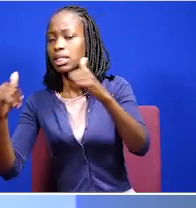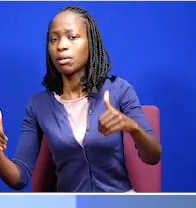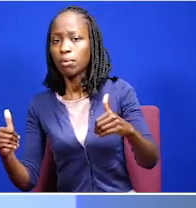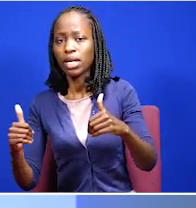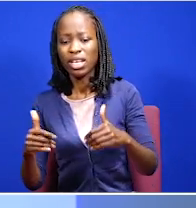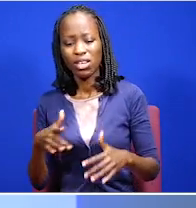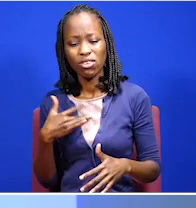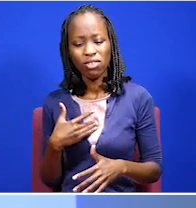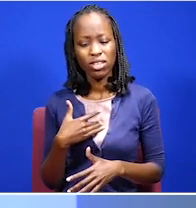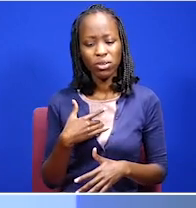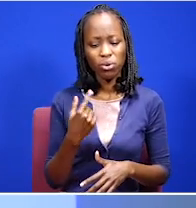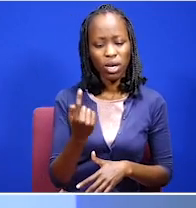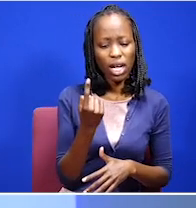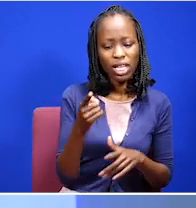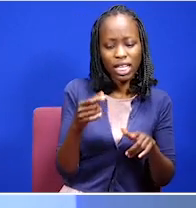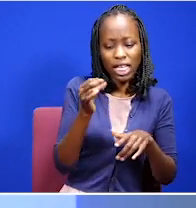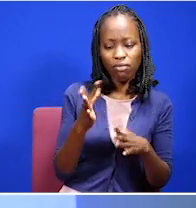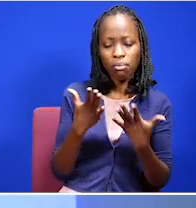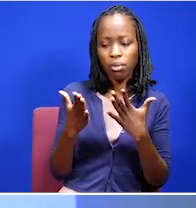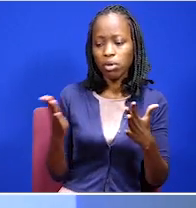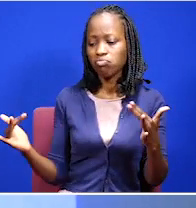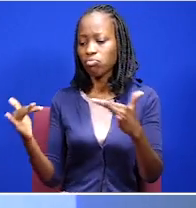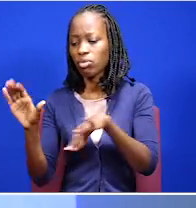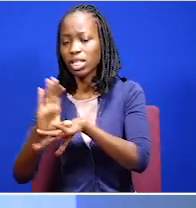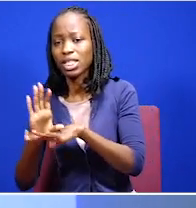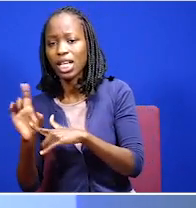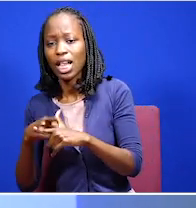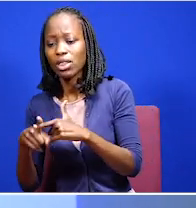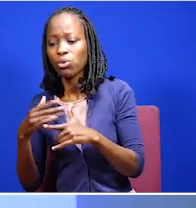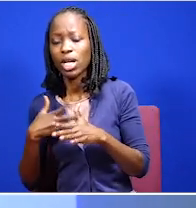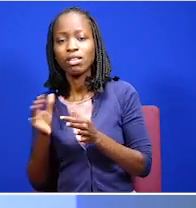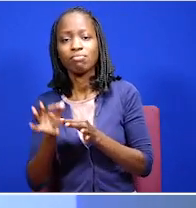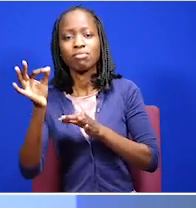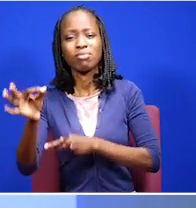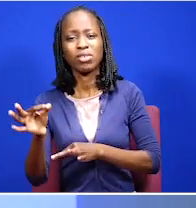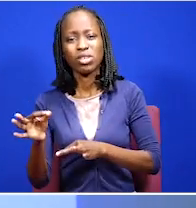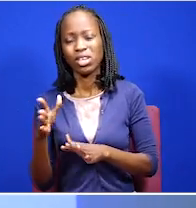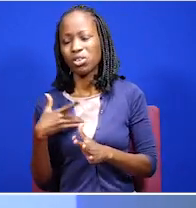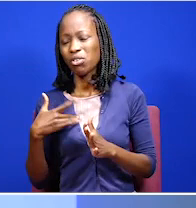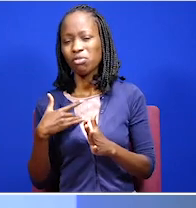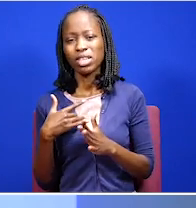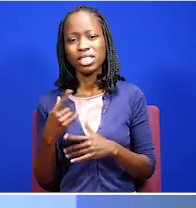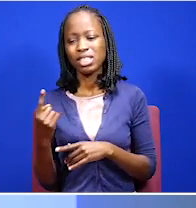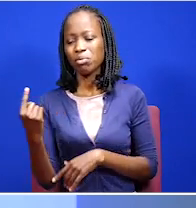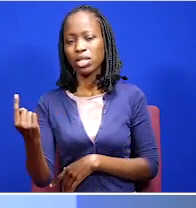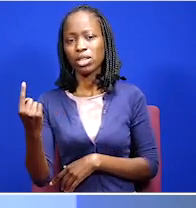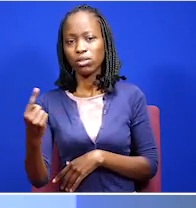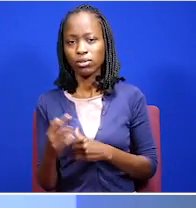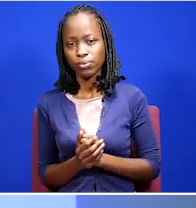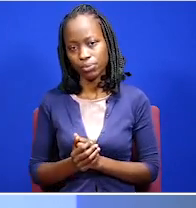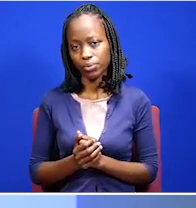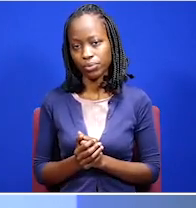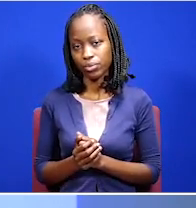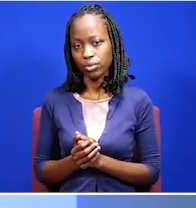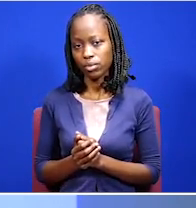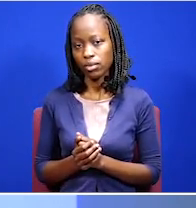It's like even if you are together, there's that social distance that has been put to us. So there is that a